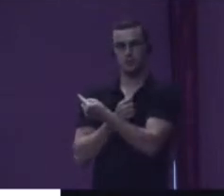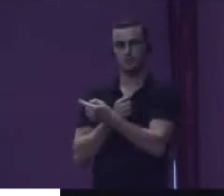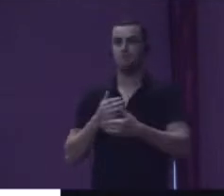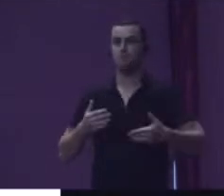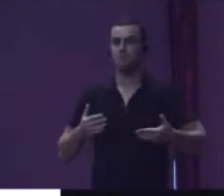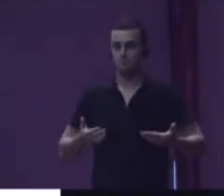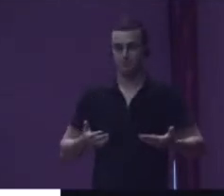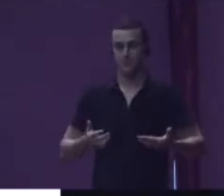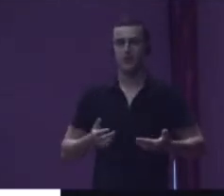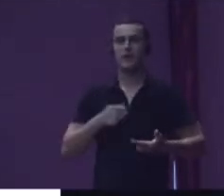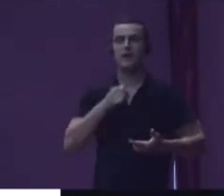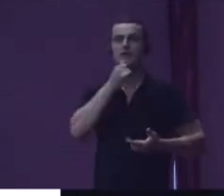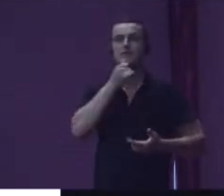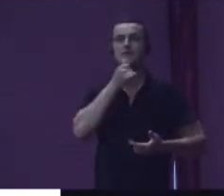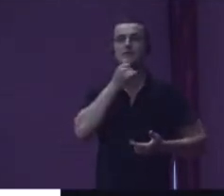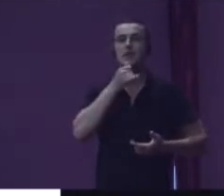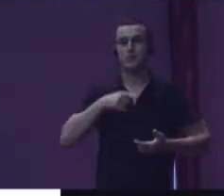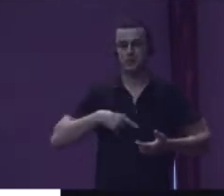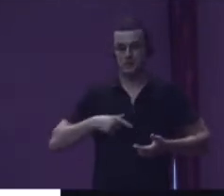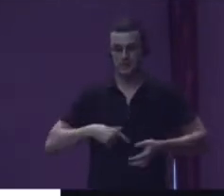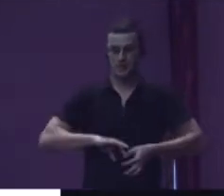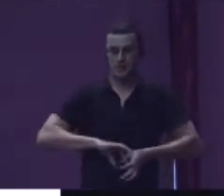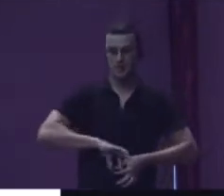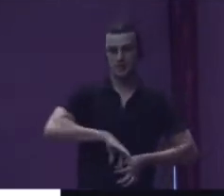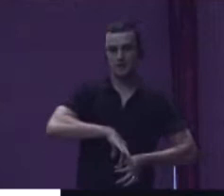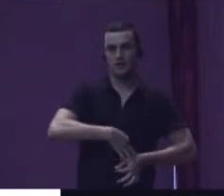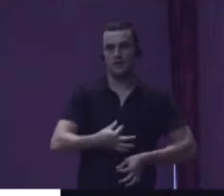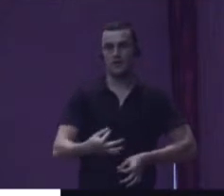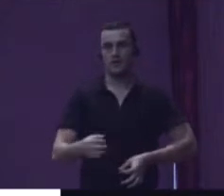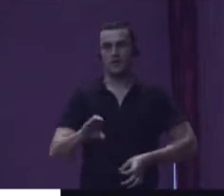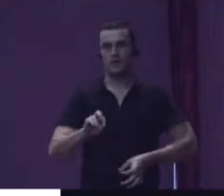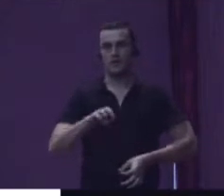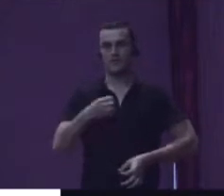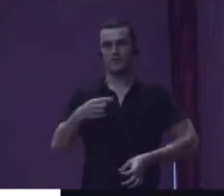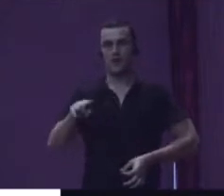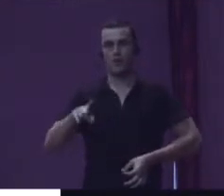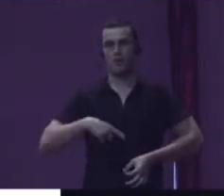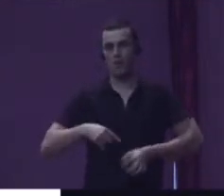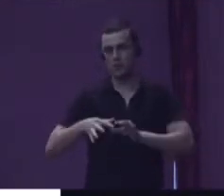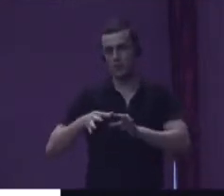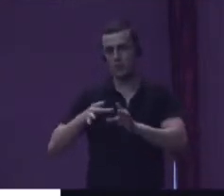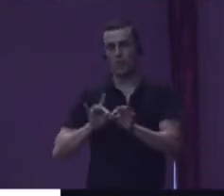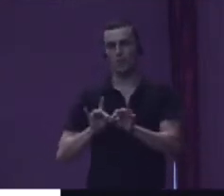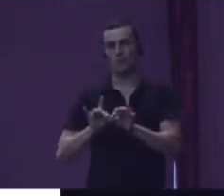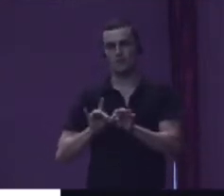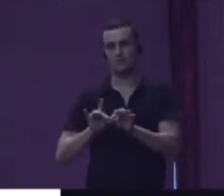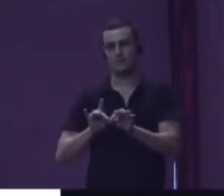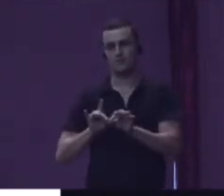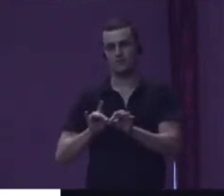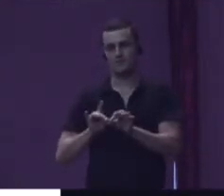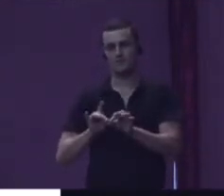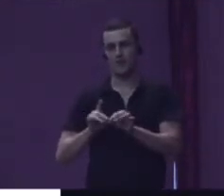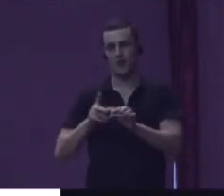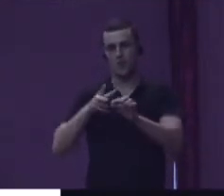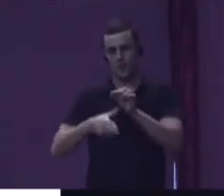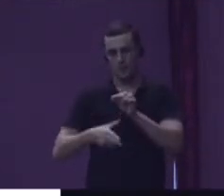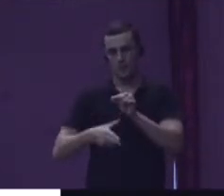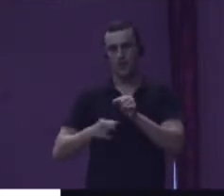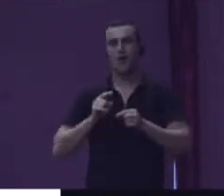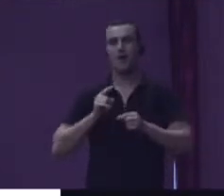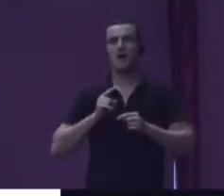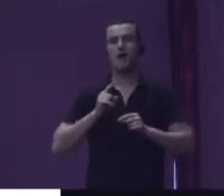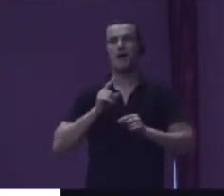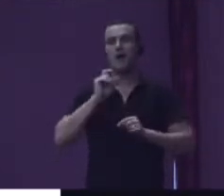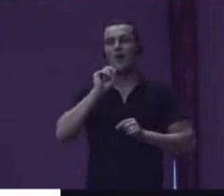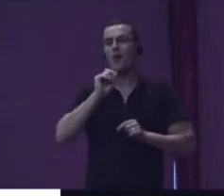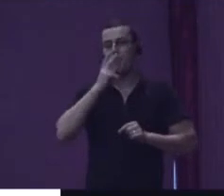to cauterize it. And what that does is it sanitizes it, it's clean and